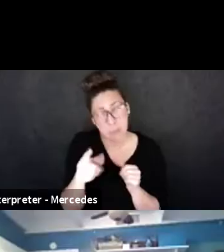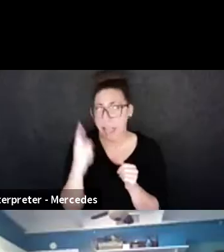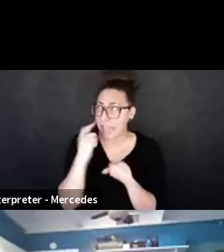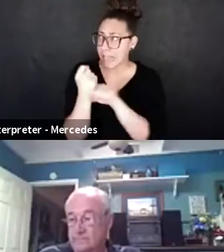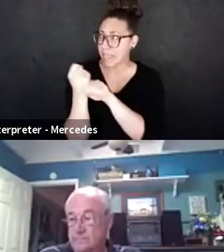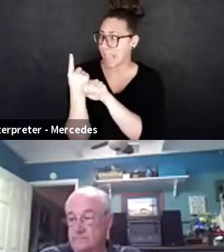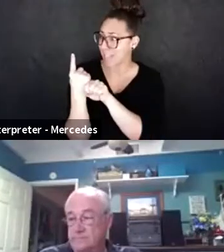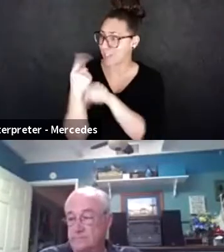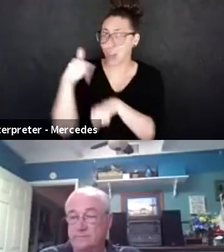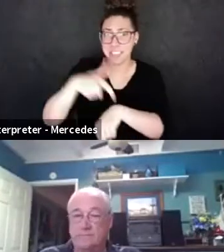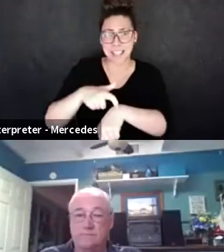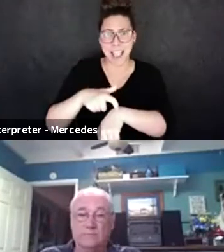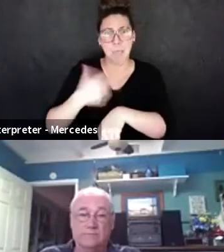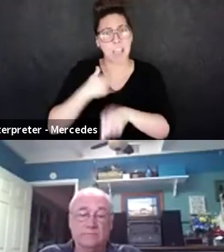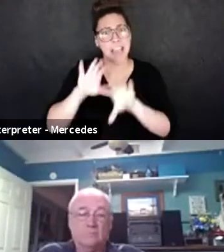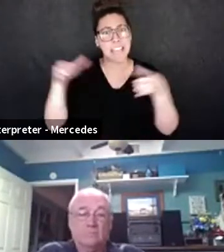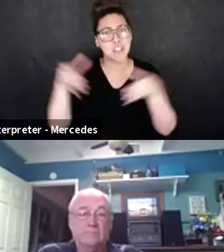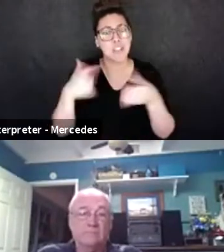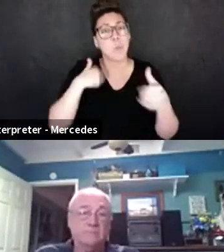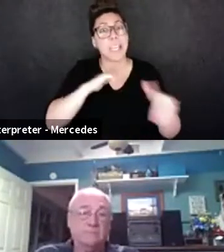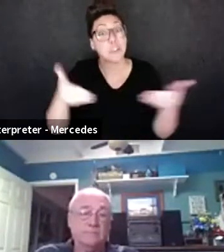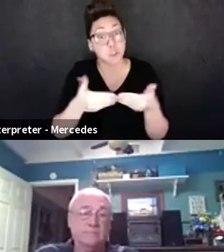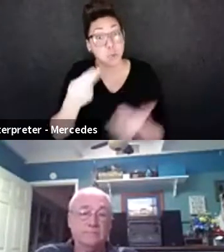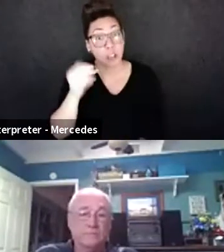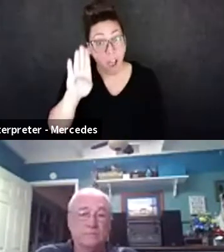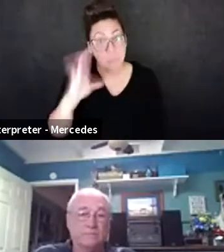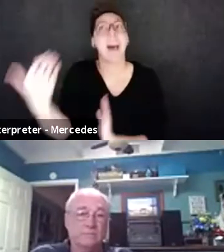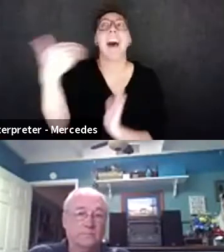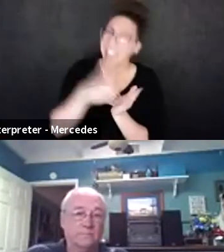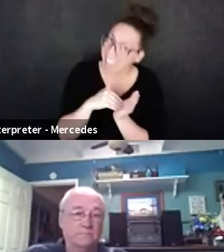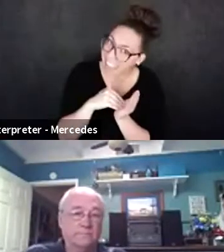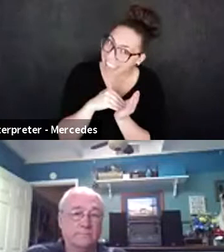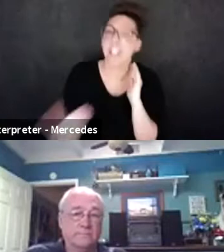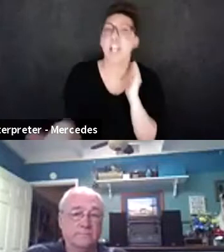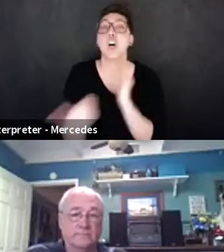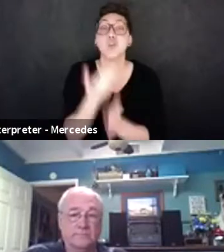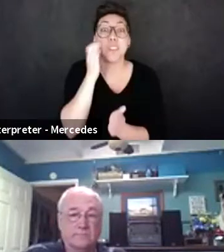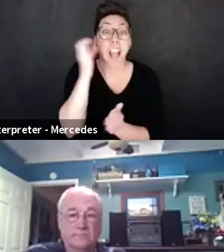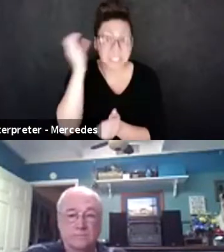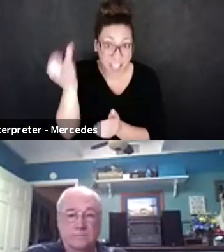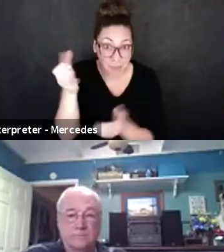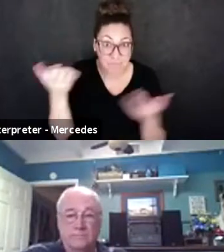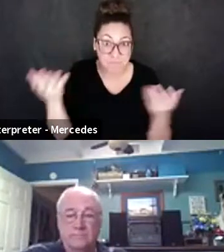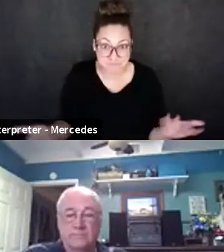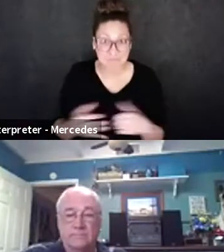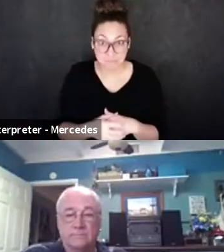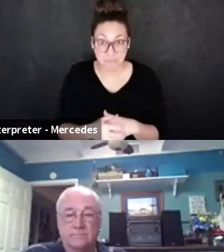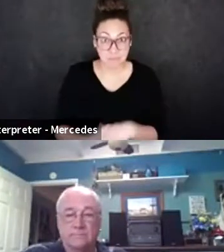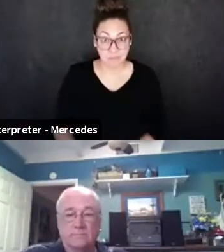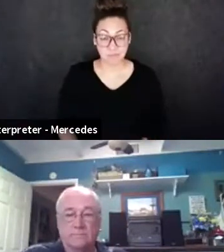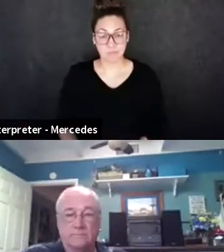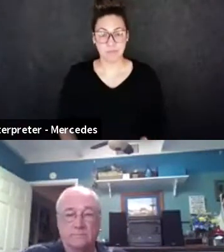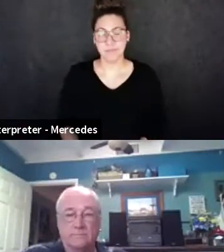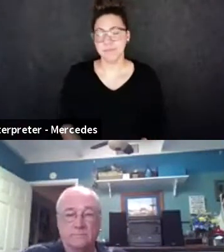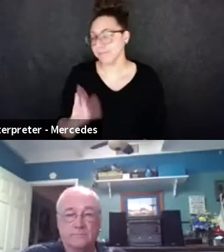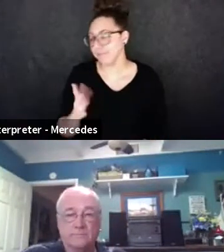at this time, where we introduced the hub again as a new concept, as a as